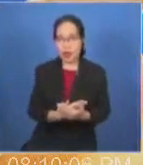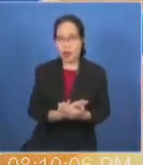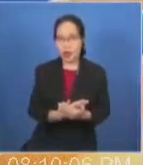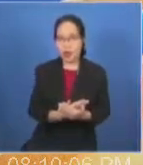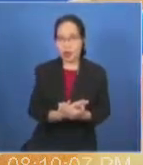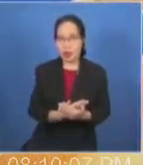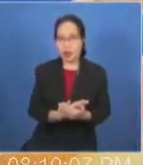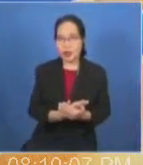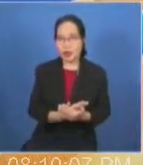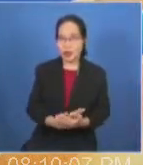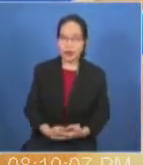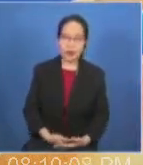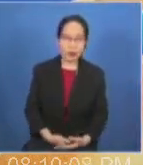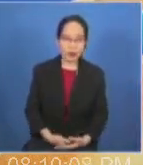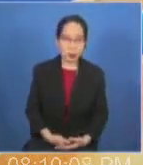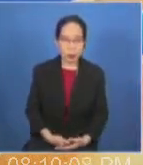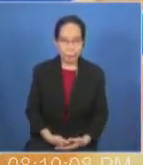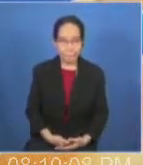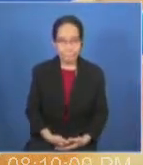do good to all.